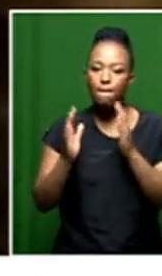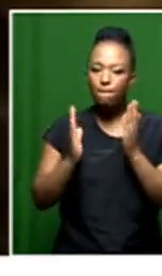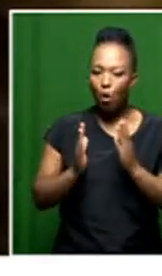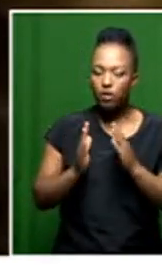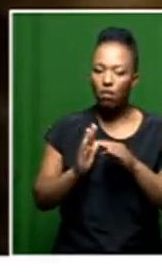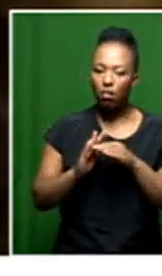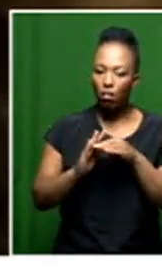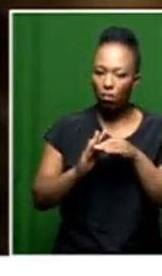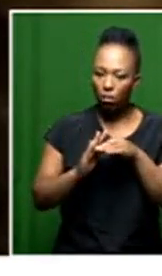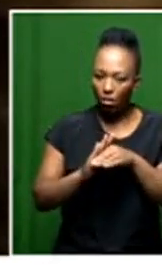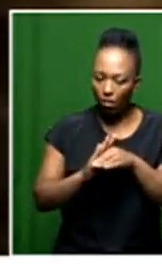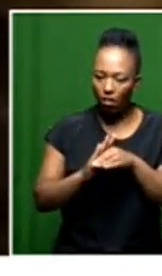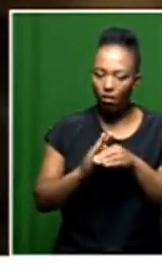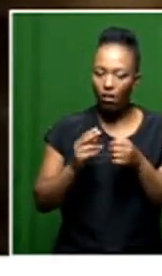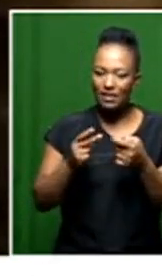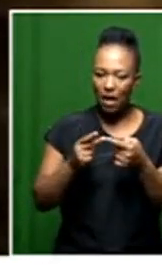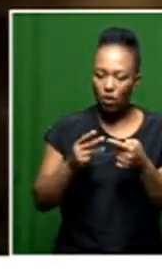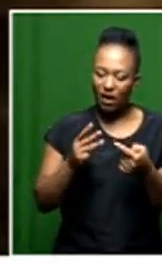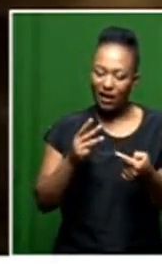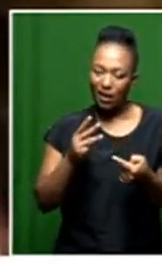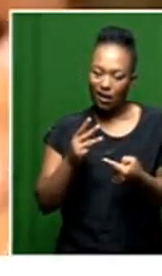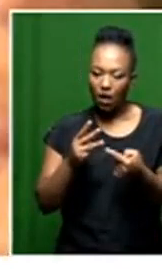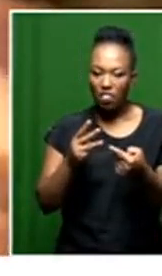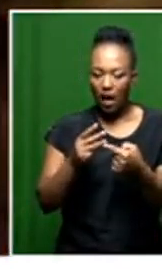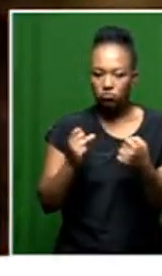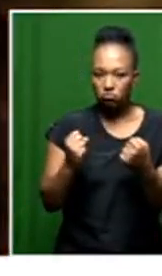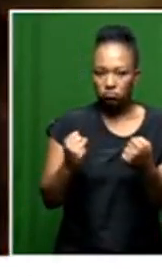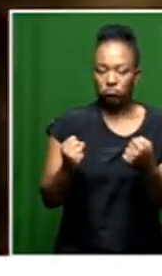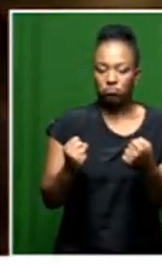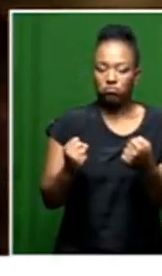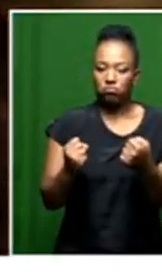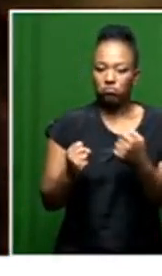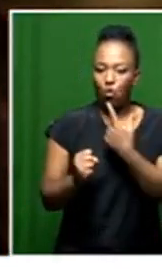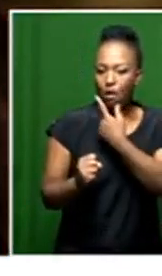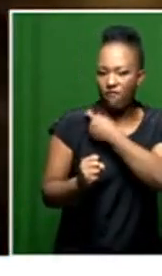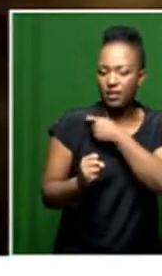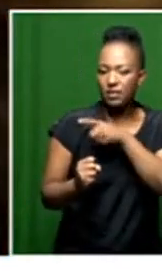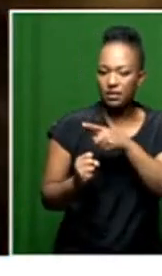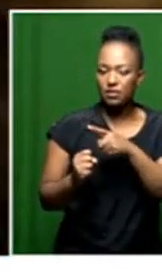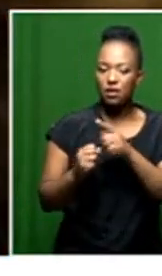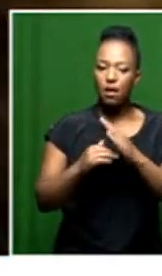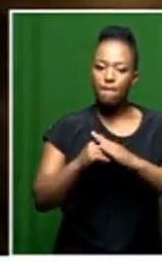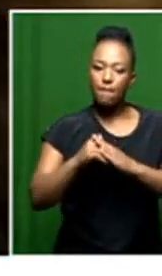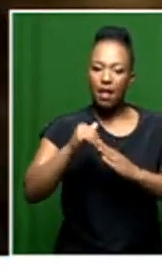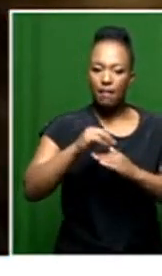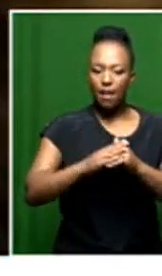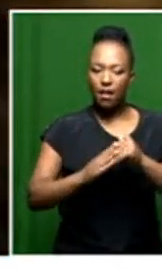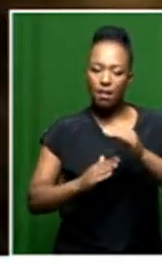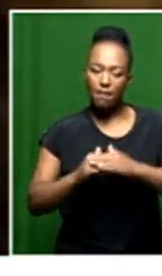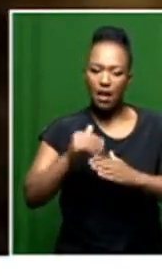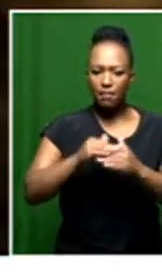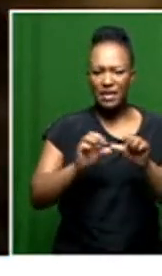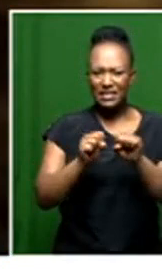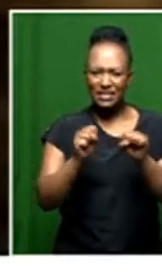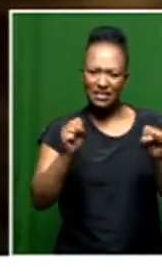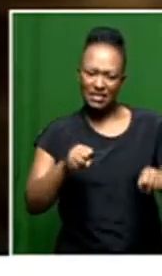line still remains intact. And what does vaccine and natural immunity jointly do is build the 3-tier system to such a strength